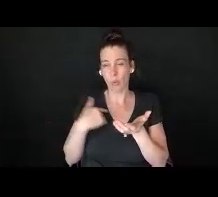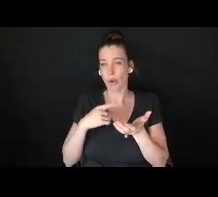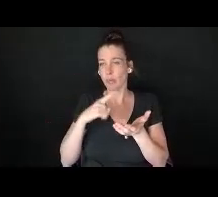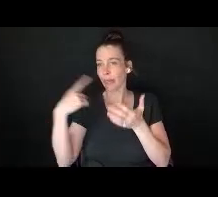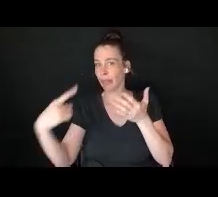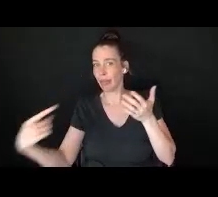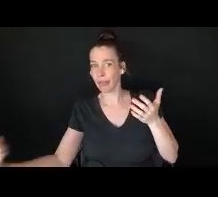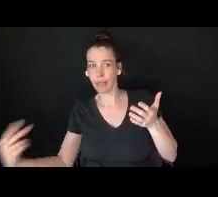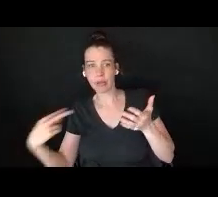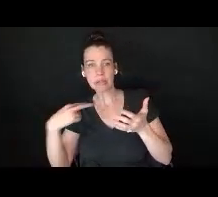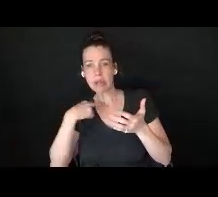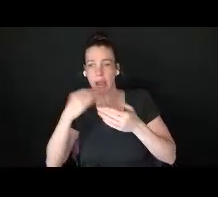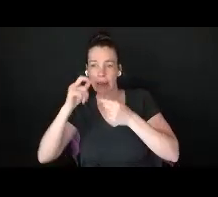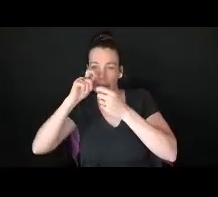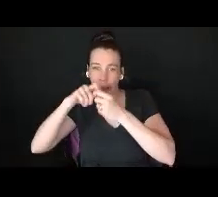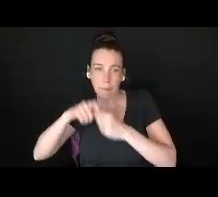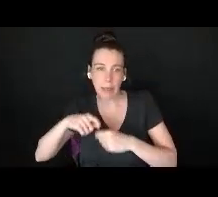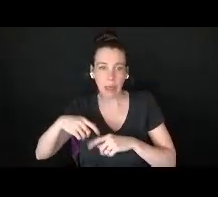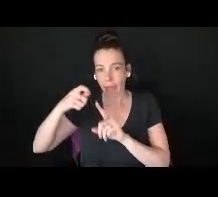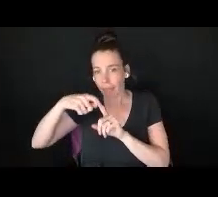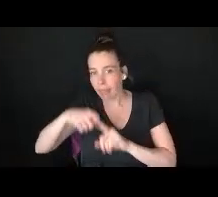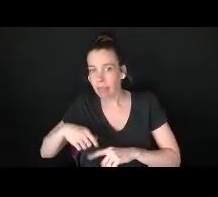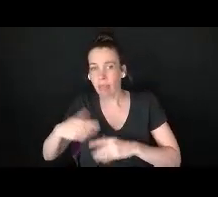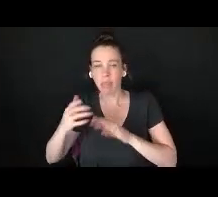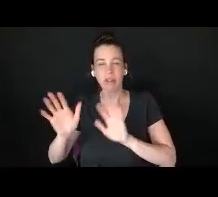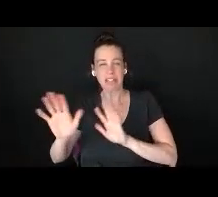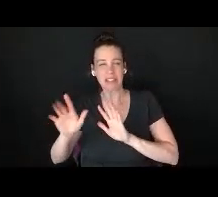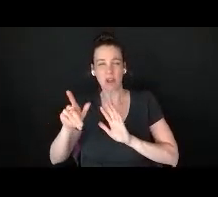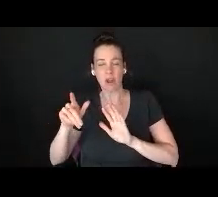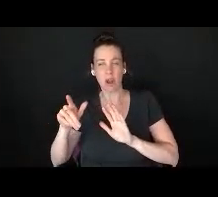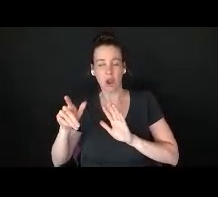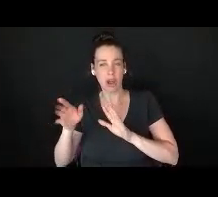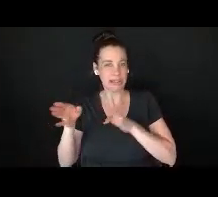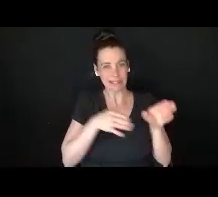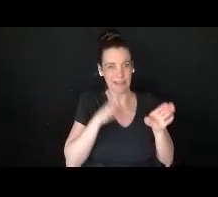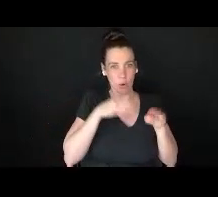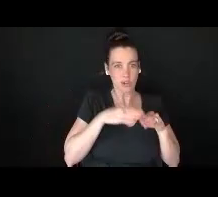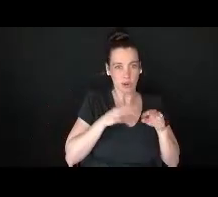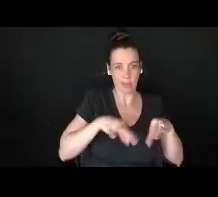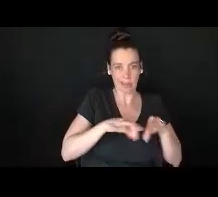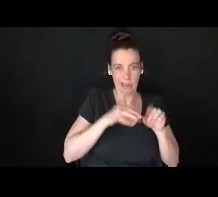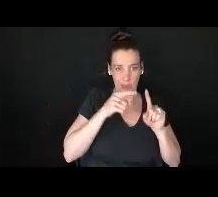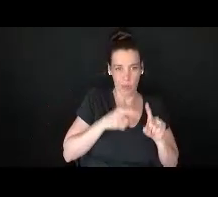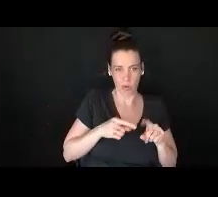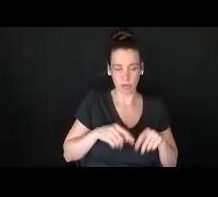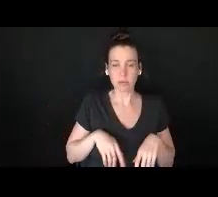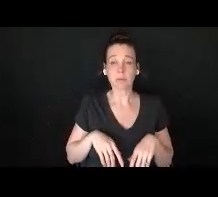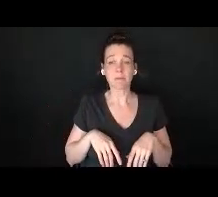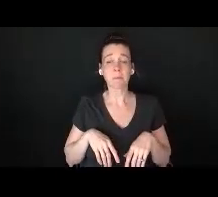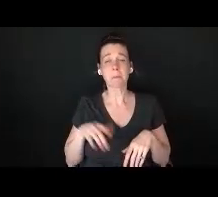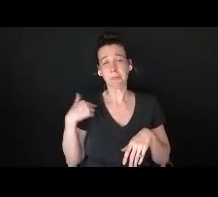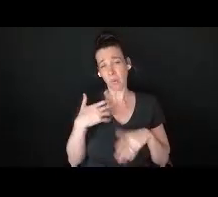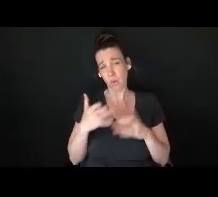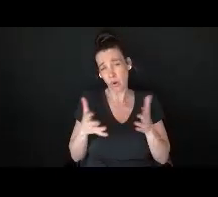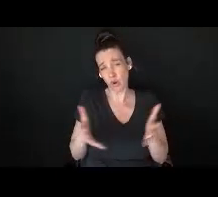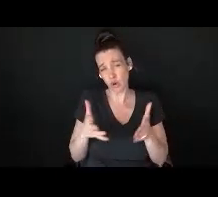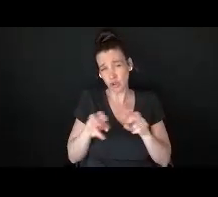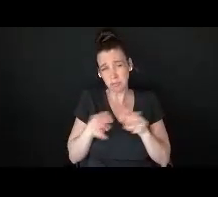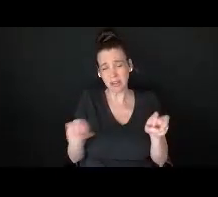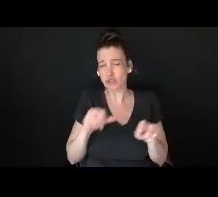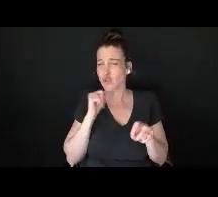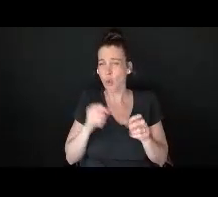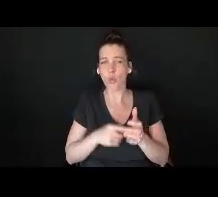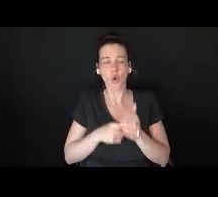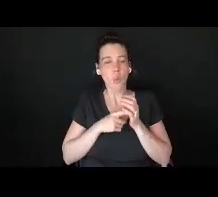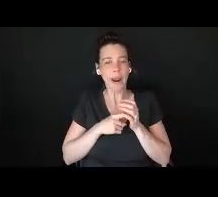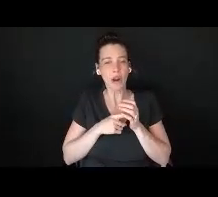into kind of nitpicky territory and when key points are being articulated. We also want to encourage the panel to not require certainty.